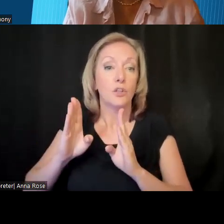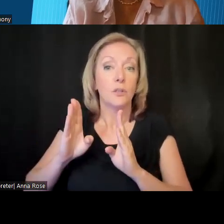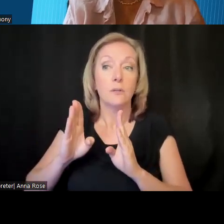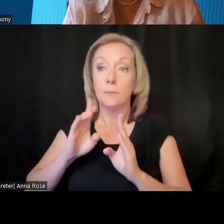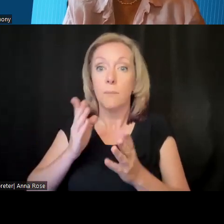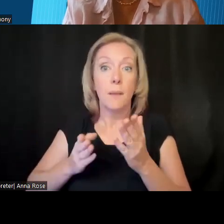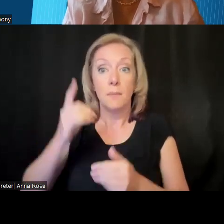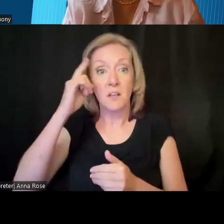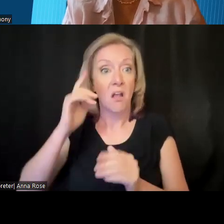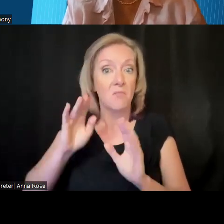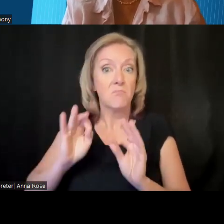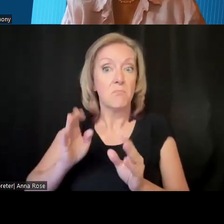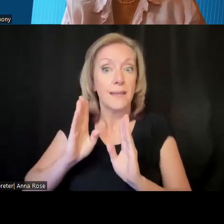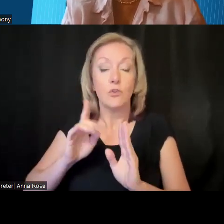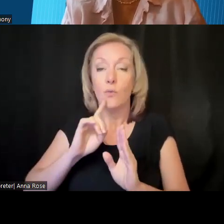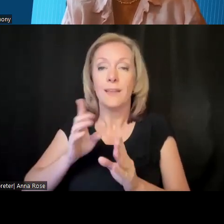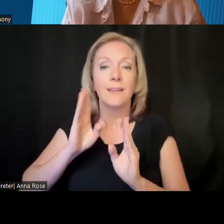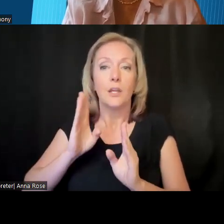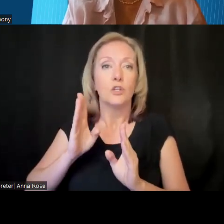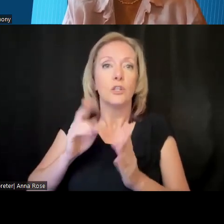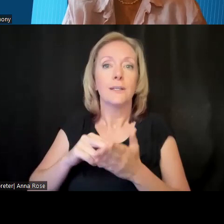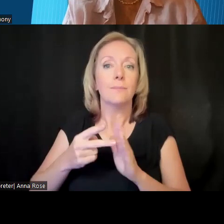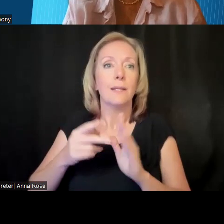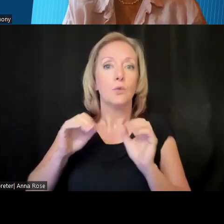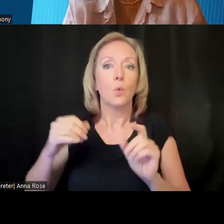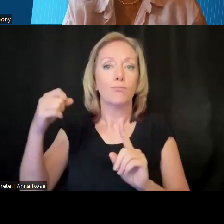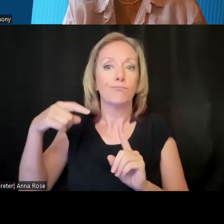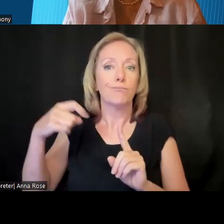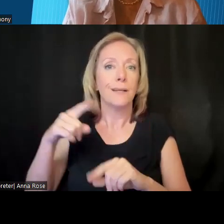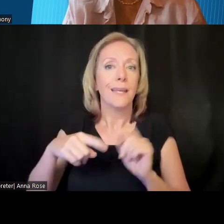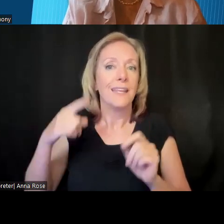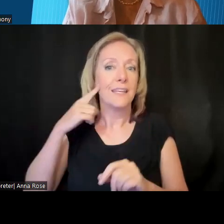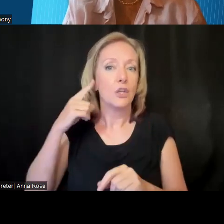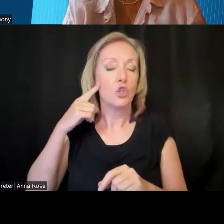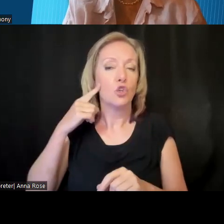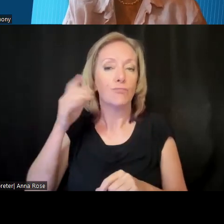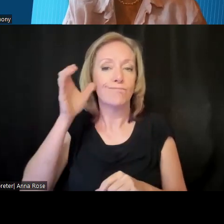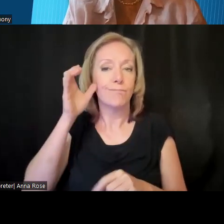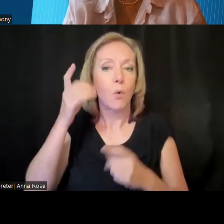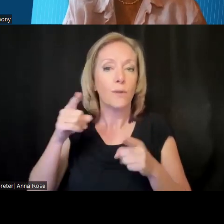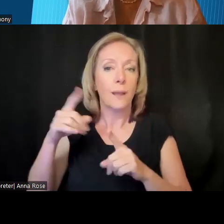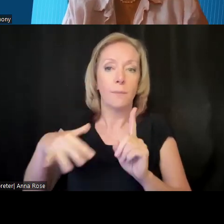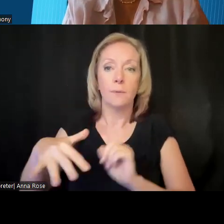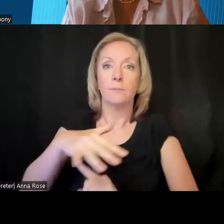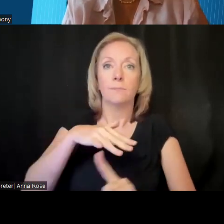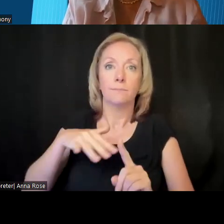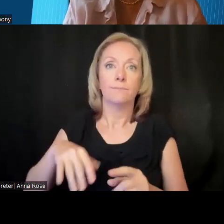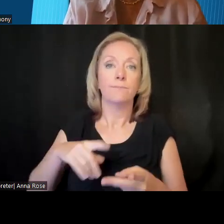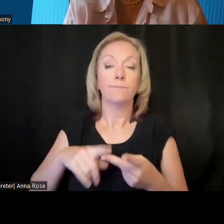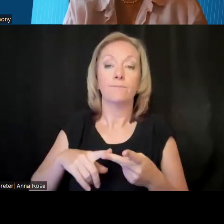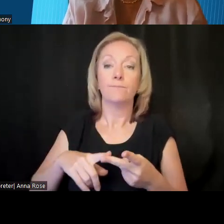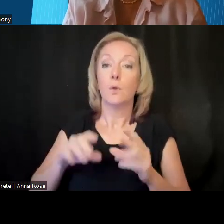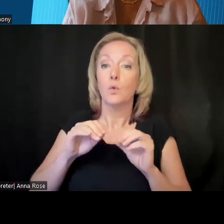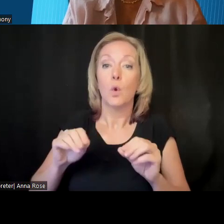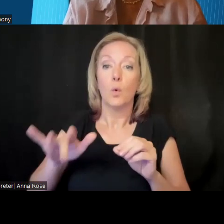in fact that attention is really a lack of the capacity to hear and listen to what's happening in the environment. Lack of a